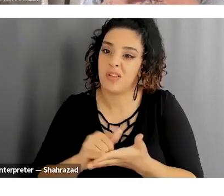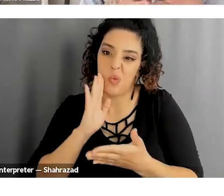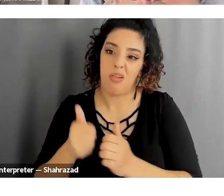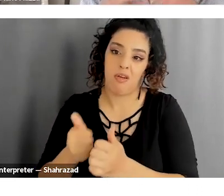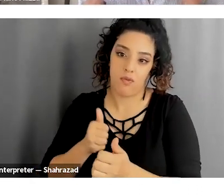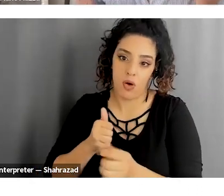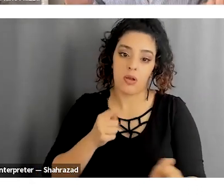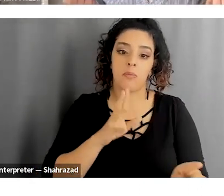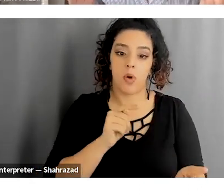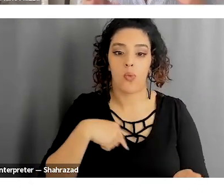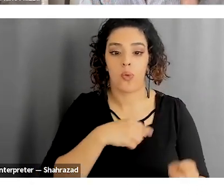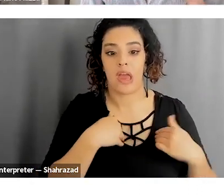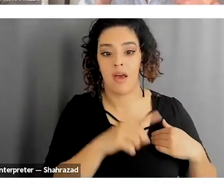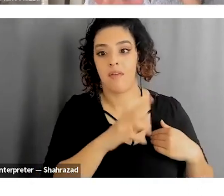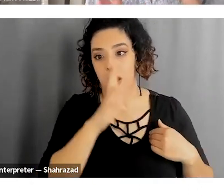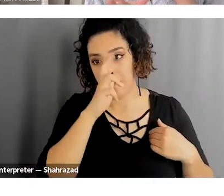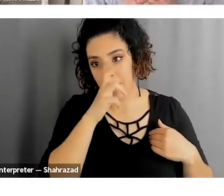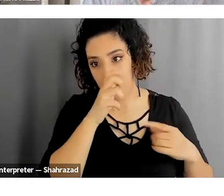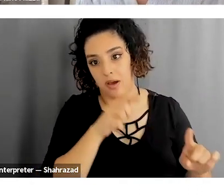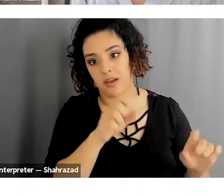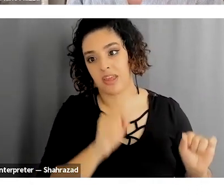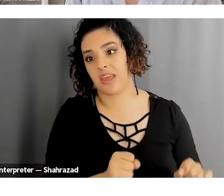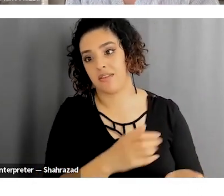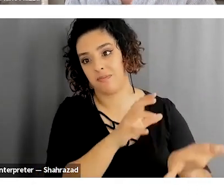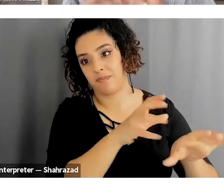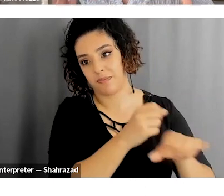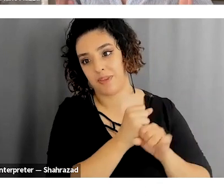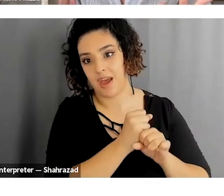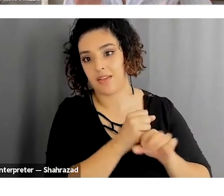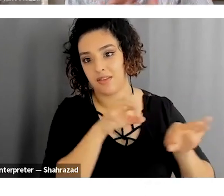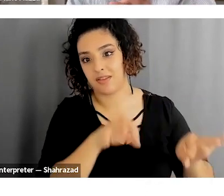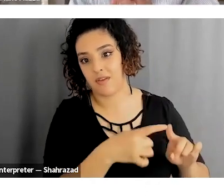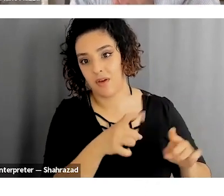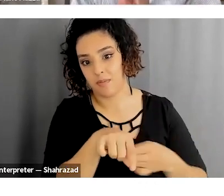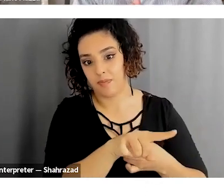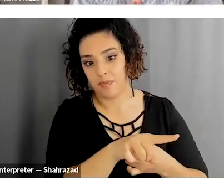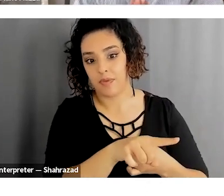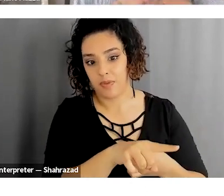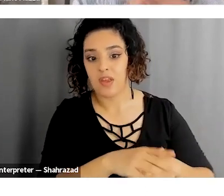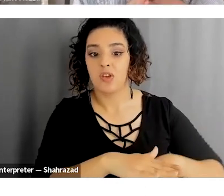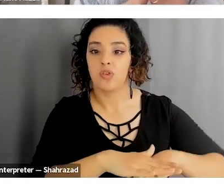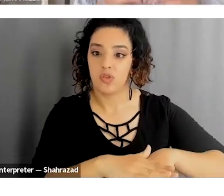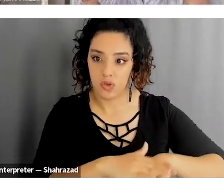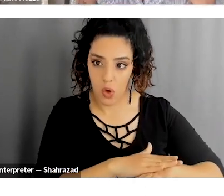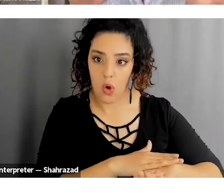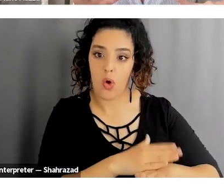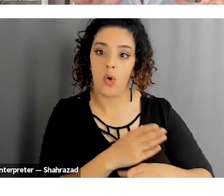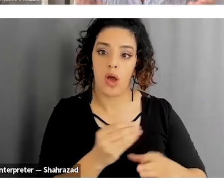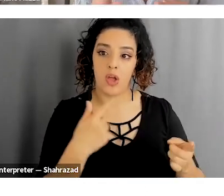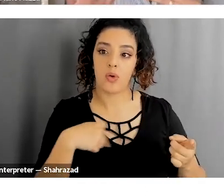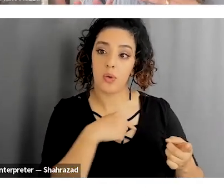beetle, which actually comes from a bug. So that is something to be mindful of. But they're slow, they're considered and conscious. Natural dyes create